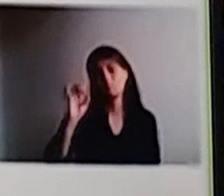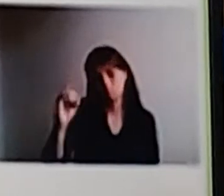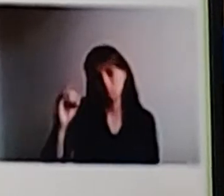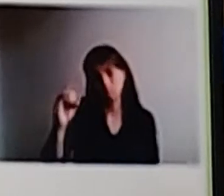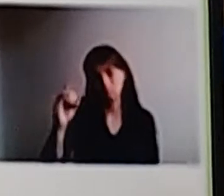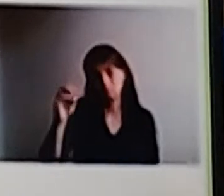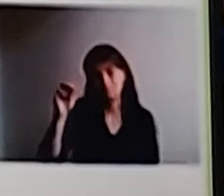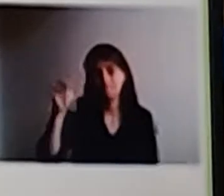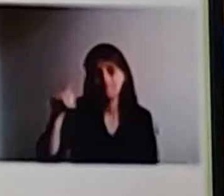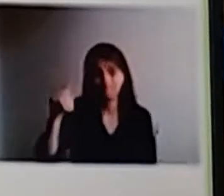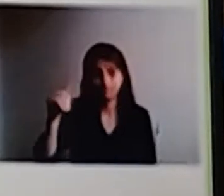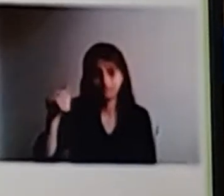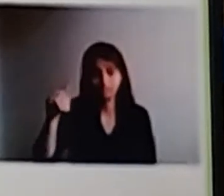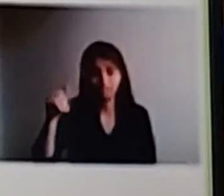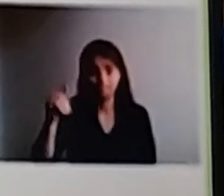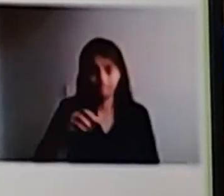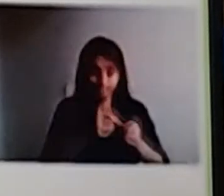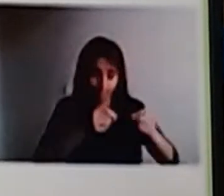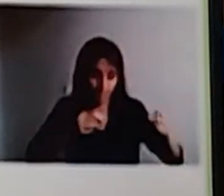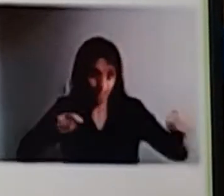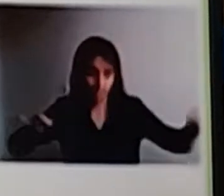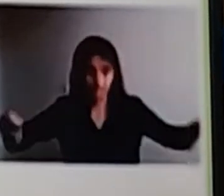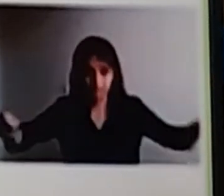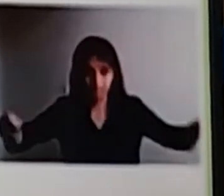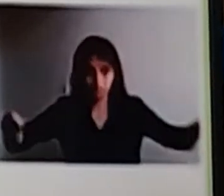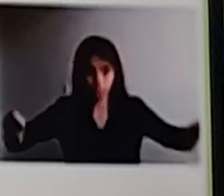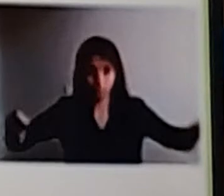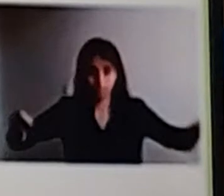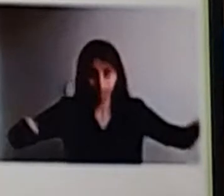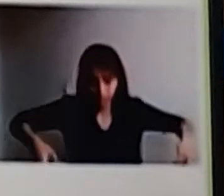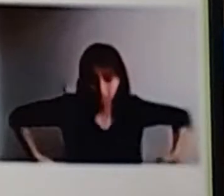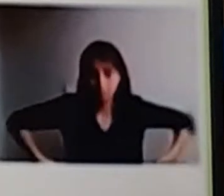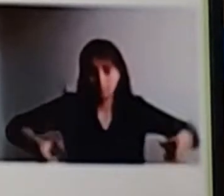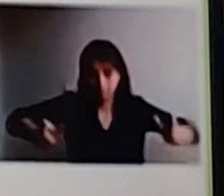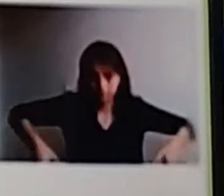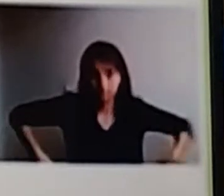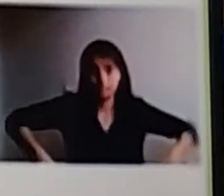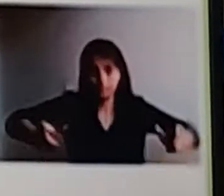not less. If we continue to the next page, please.